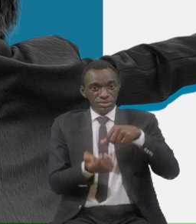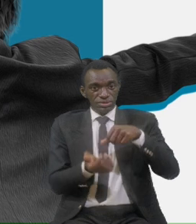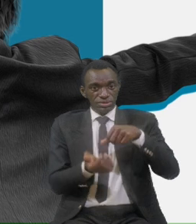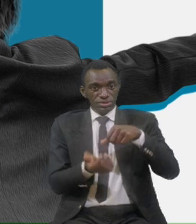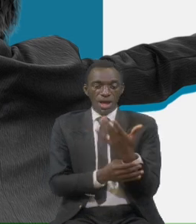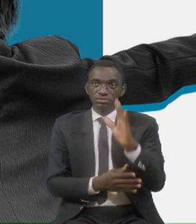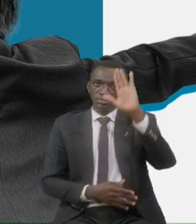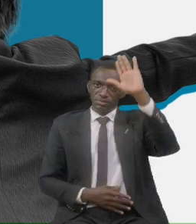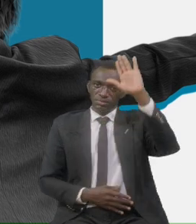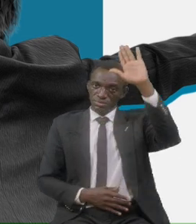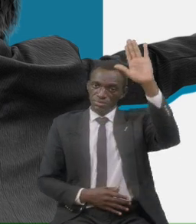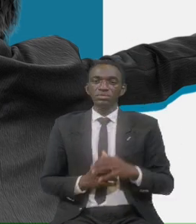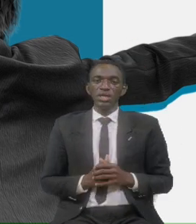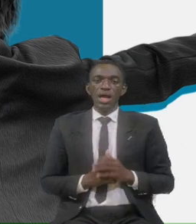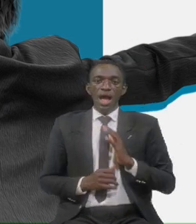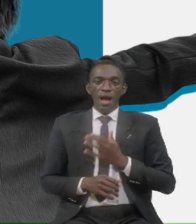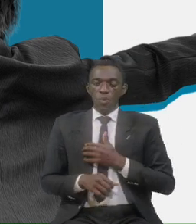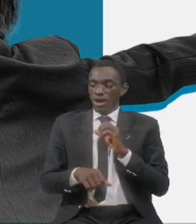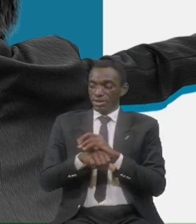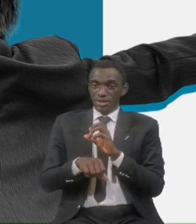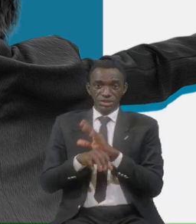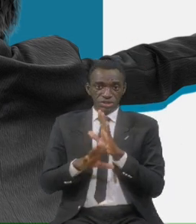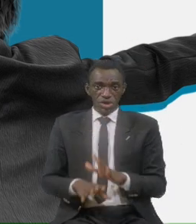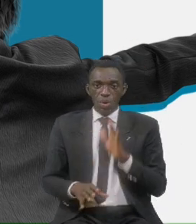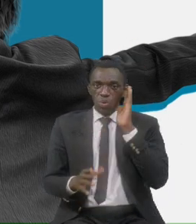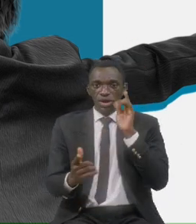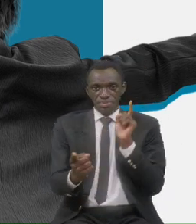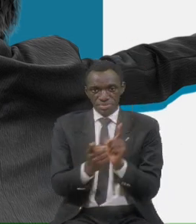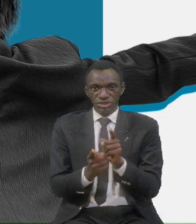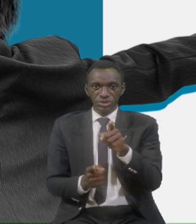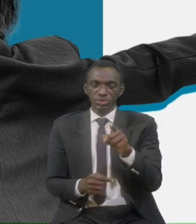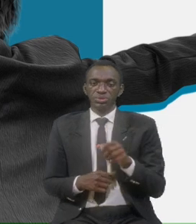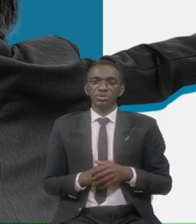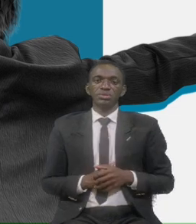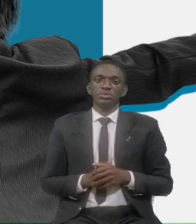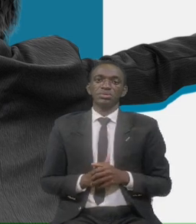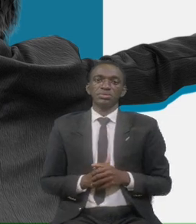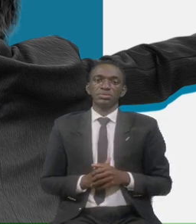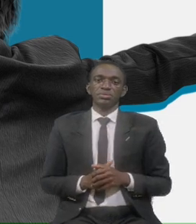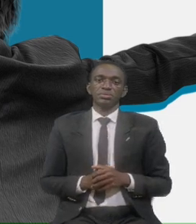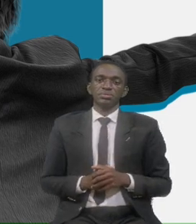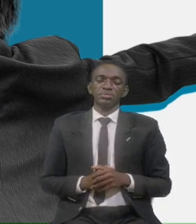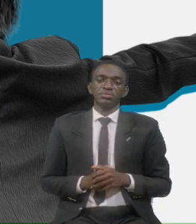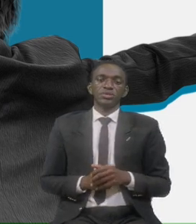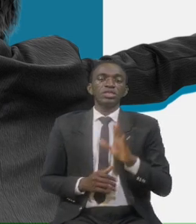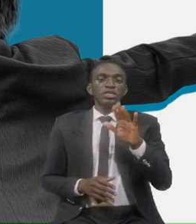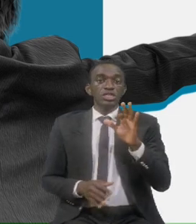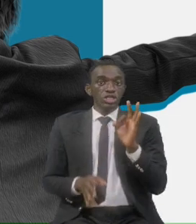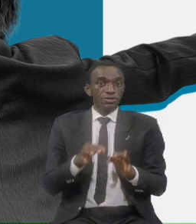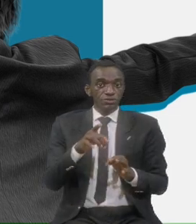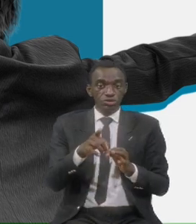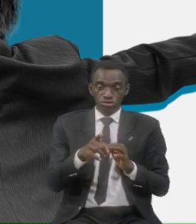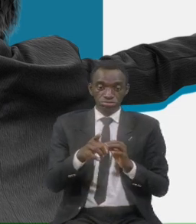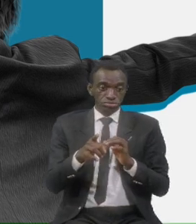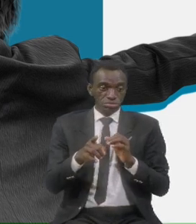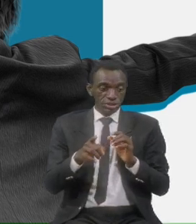Our counselors are coming to you. If they don't see you, and